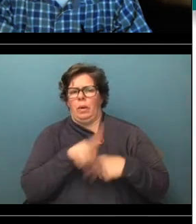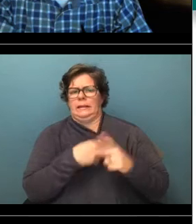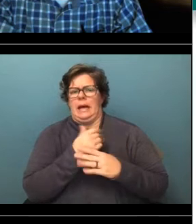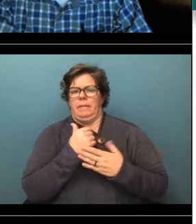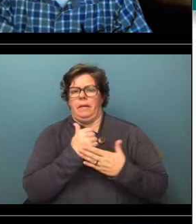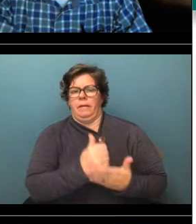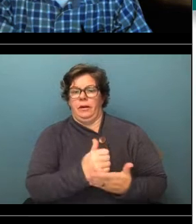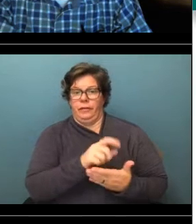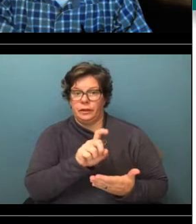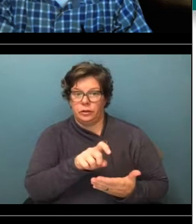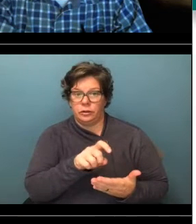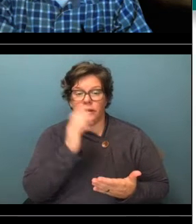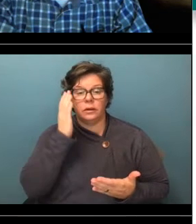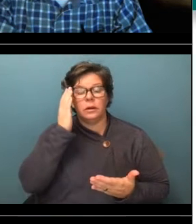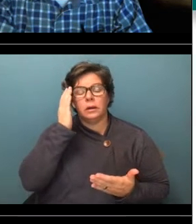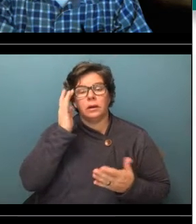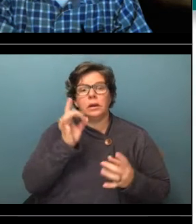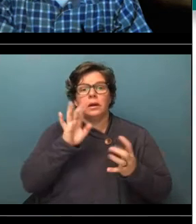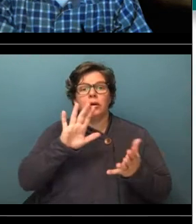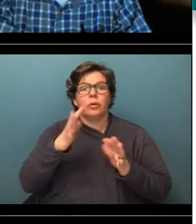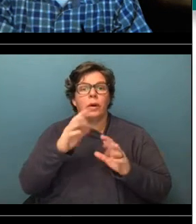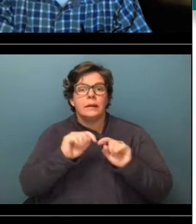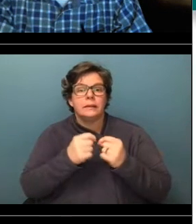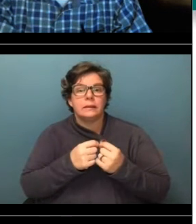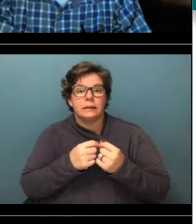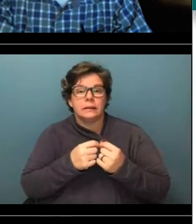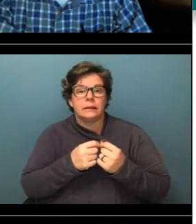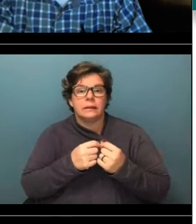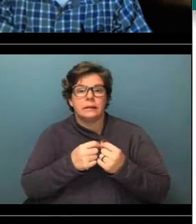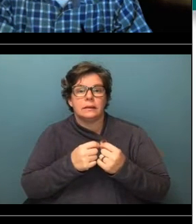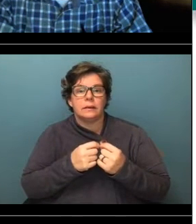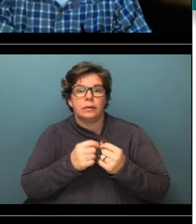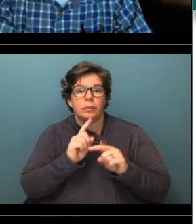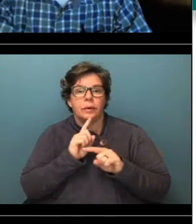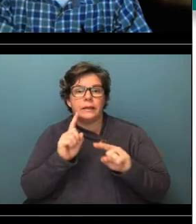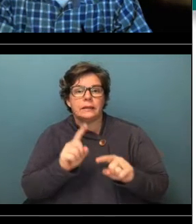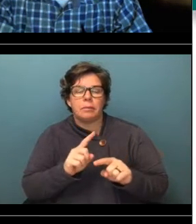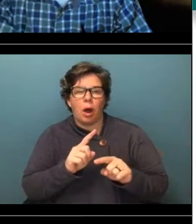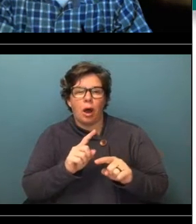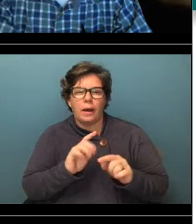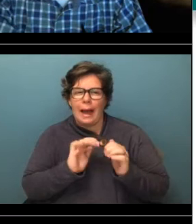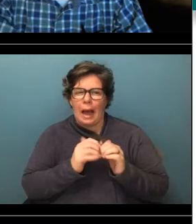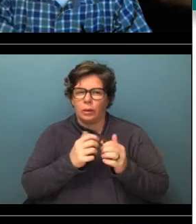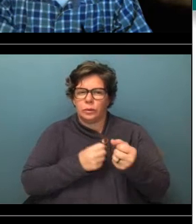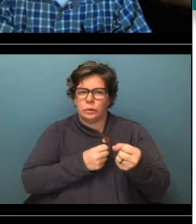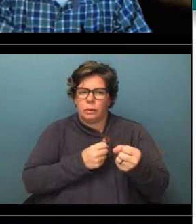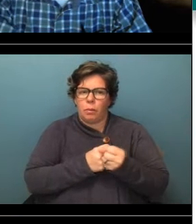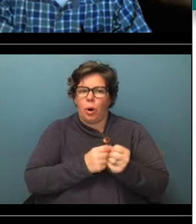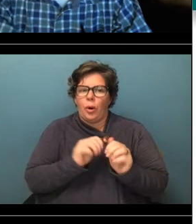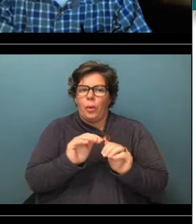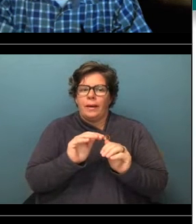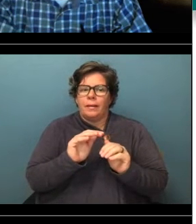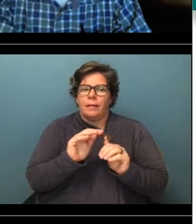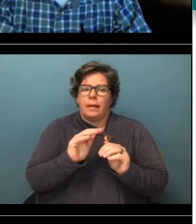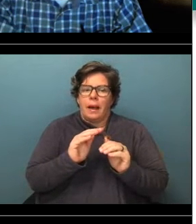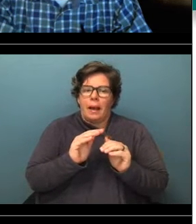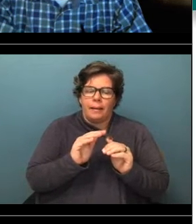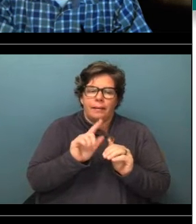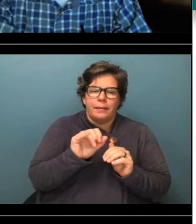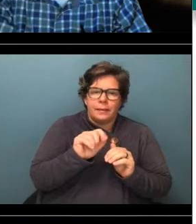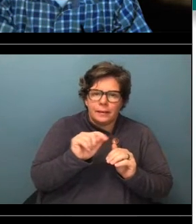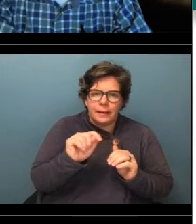The crisis teams respond from what's called the least restrictive perspective. And so that means if we're able